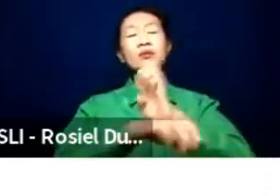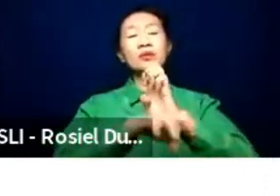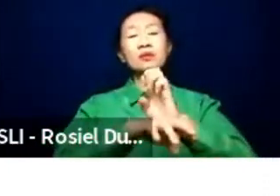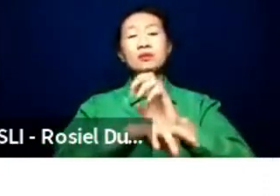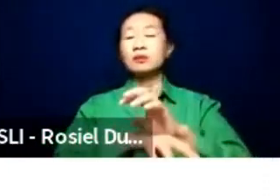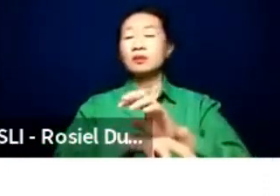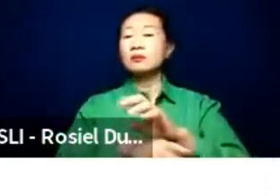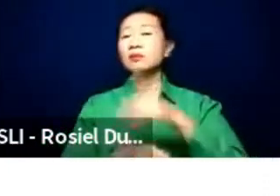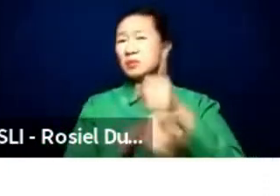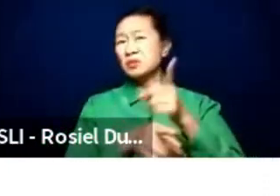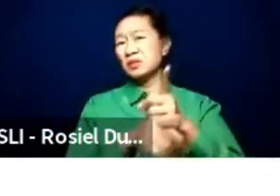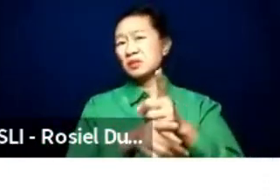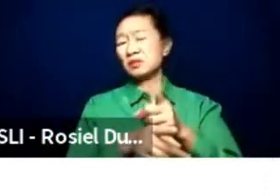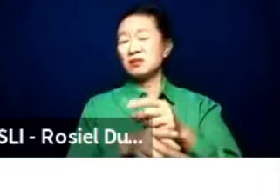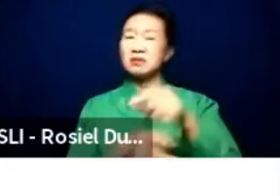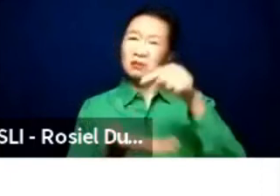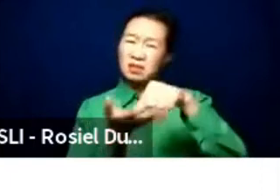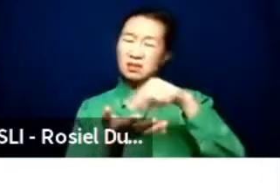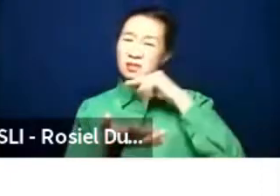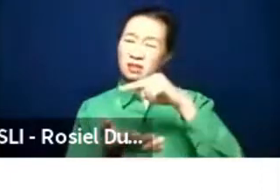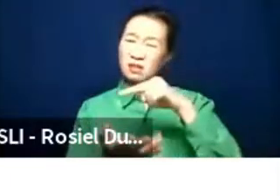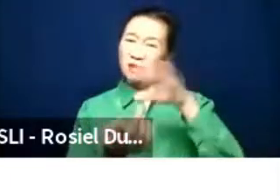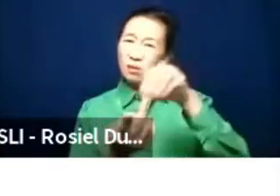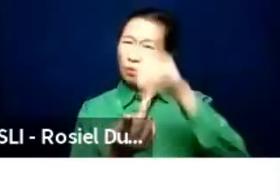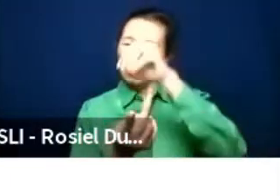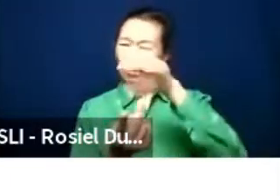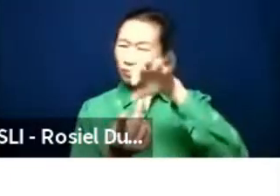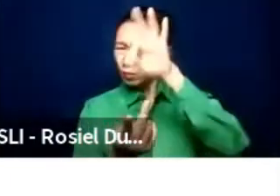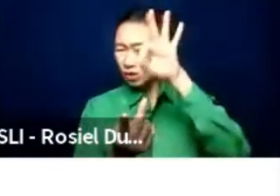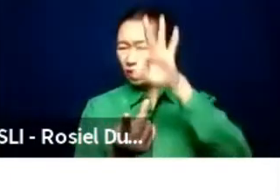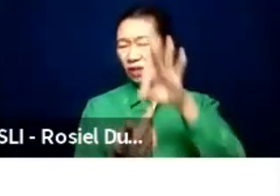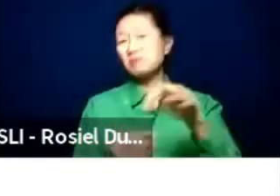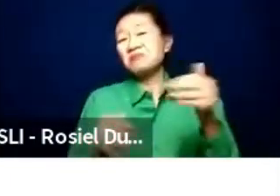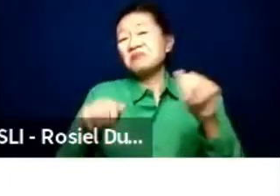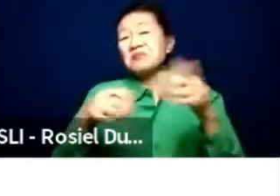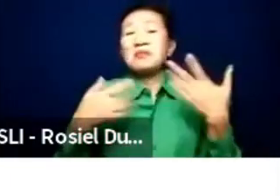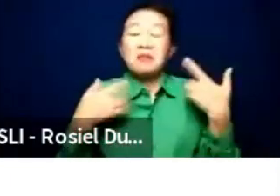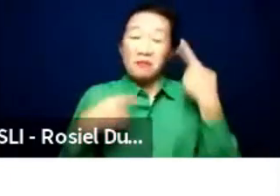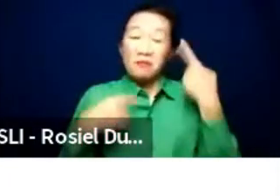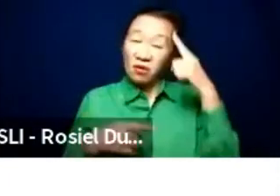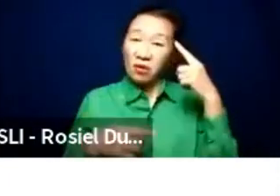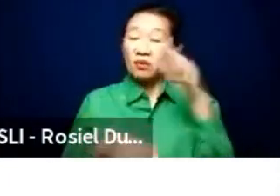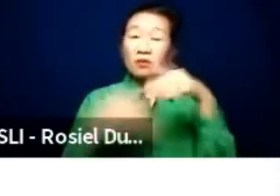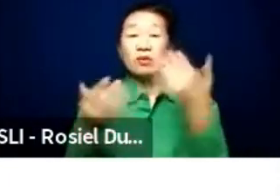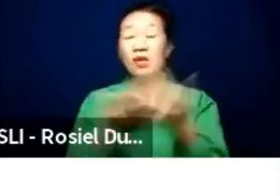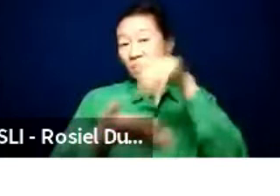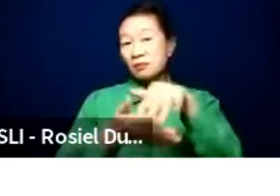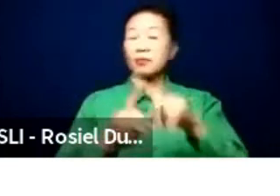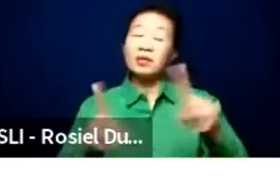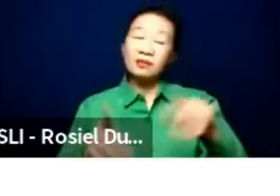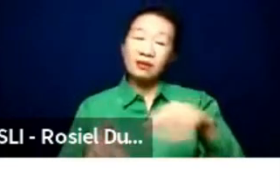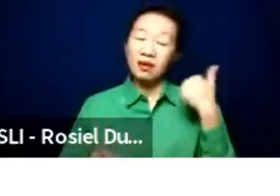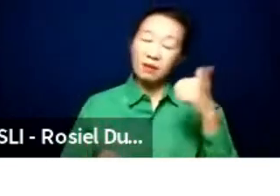option that's available to every one of our students or every one of our learners. But there are still other